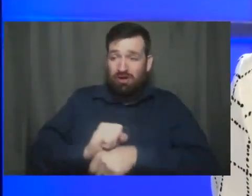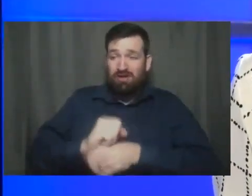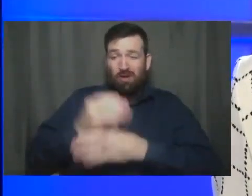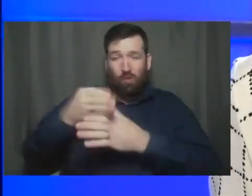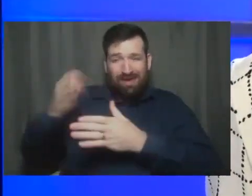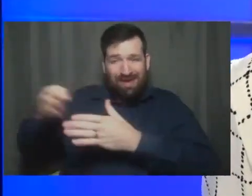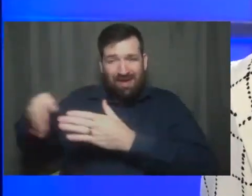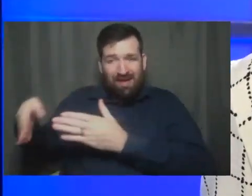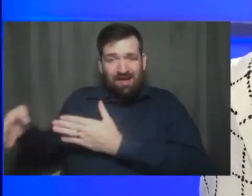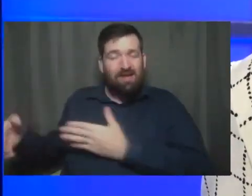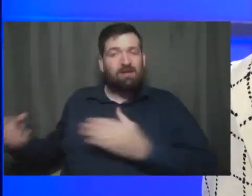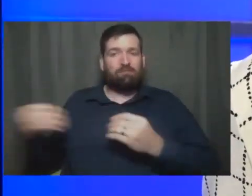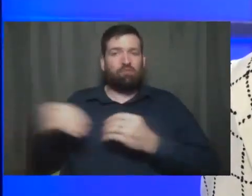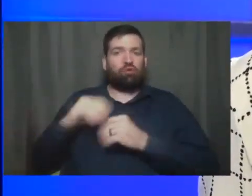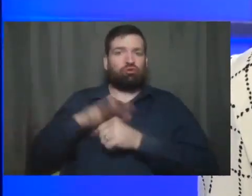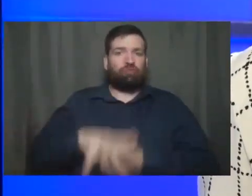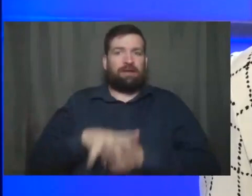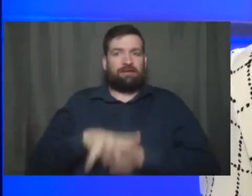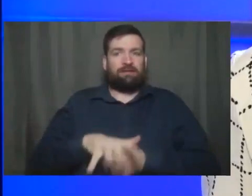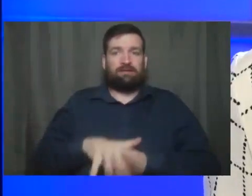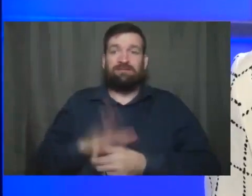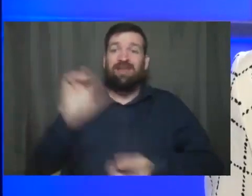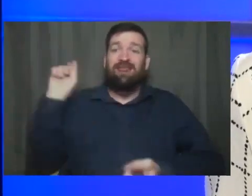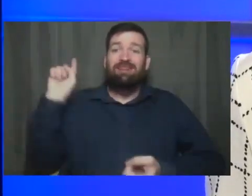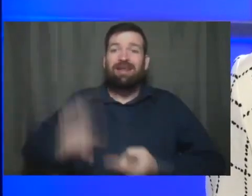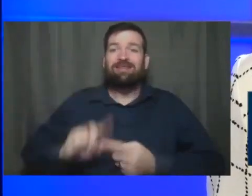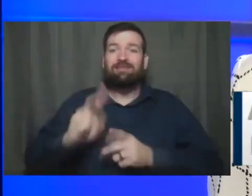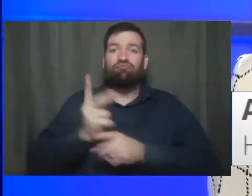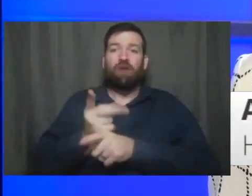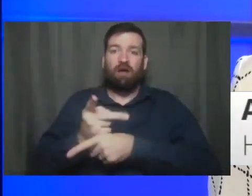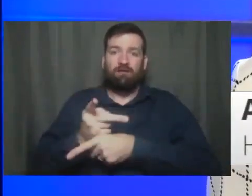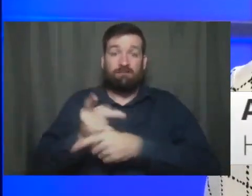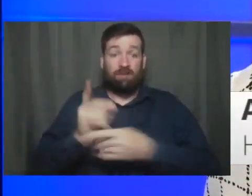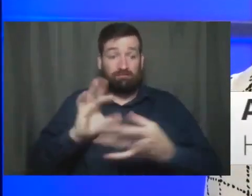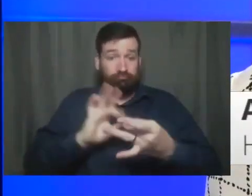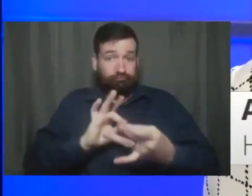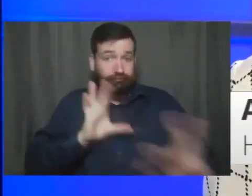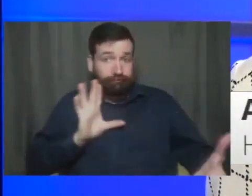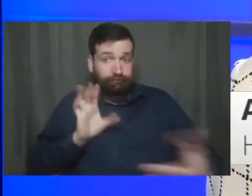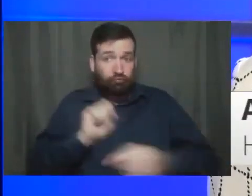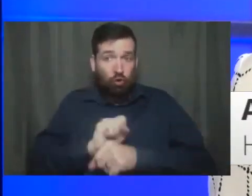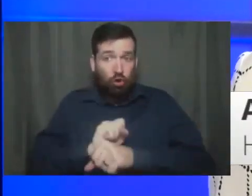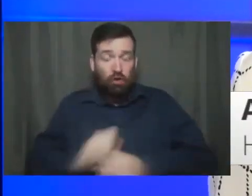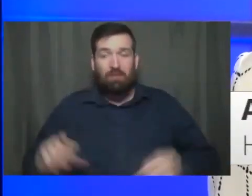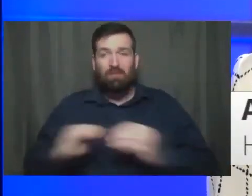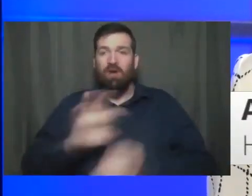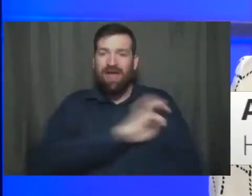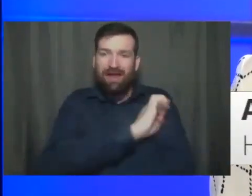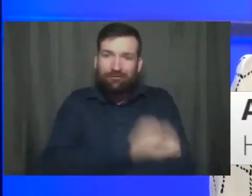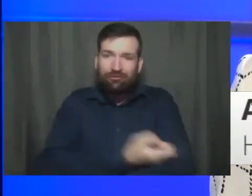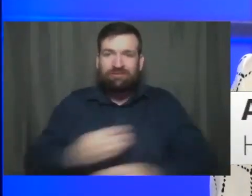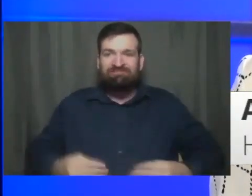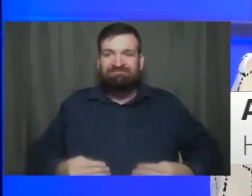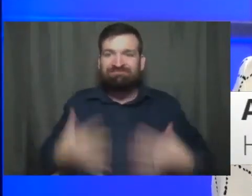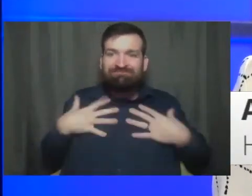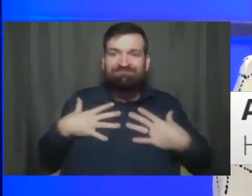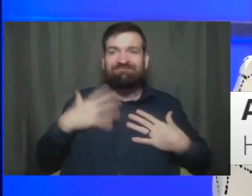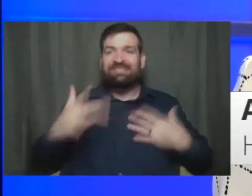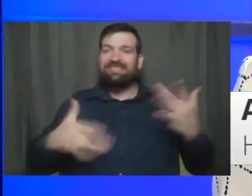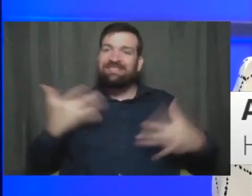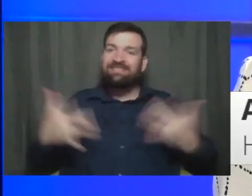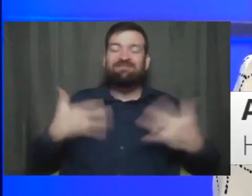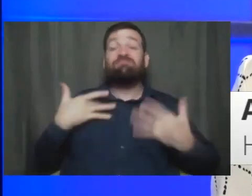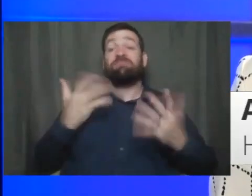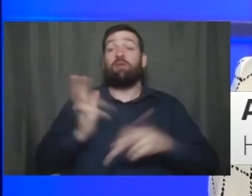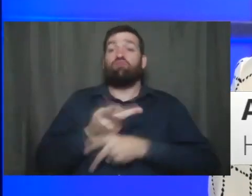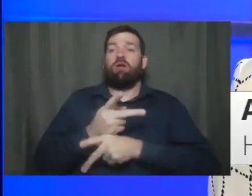more stressed and less productive. Detaching from work makes us more energetic and resilient, and it boosts our productivity. A